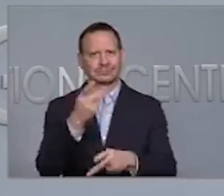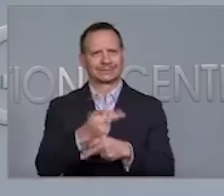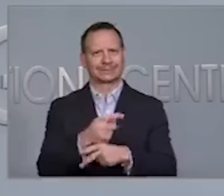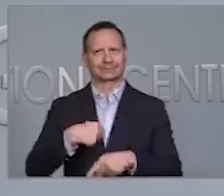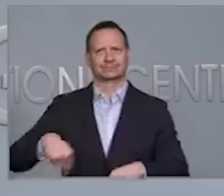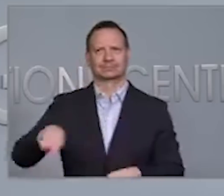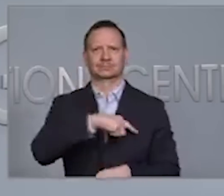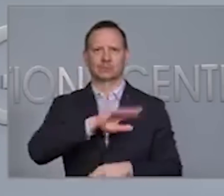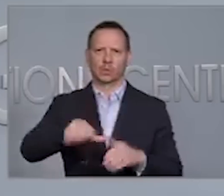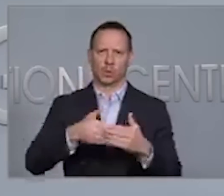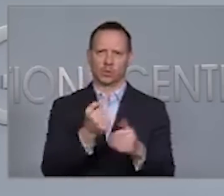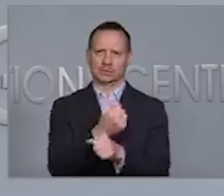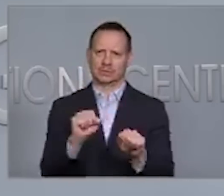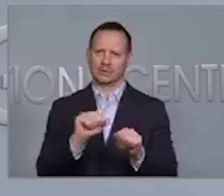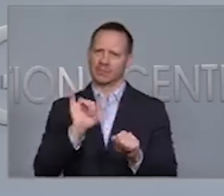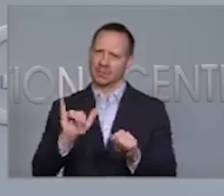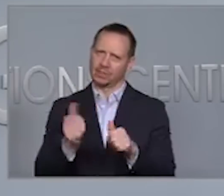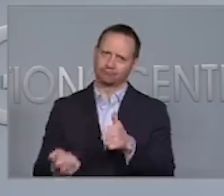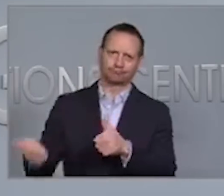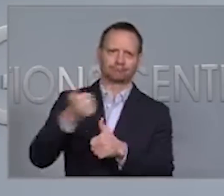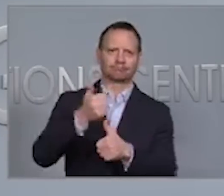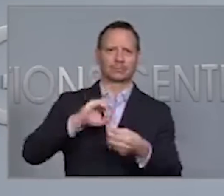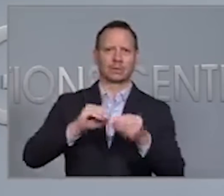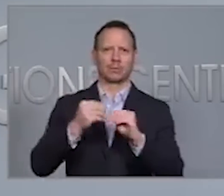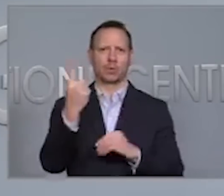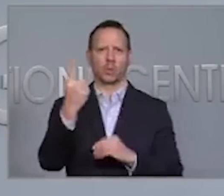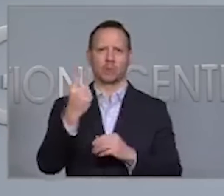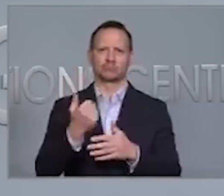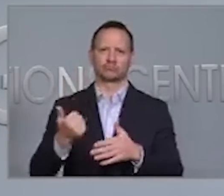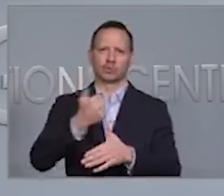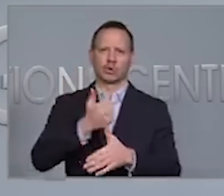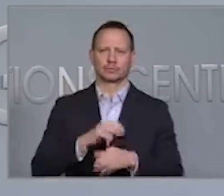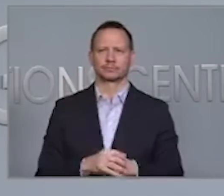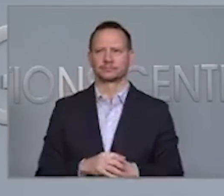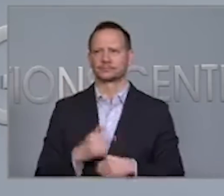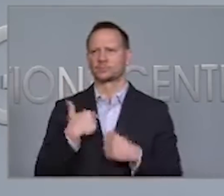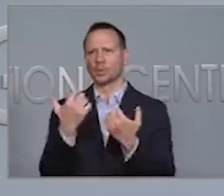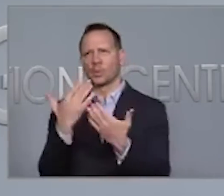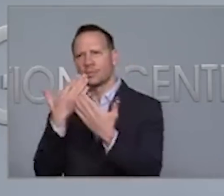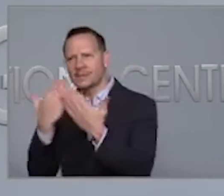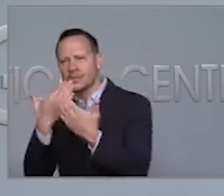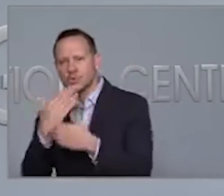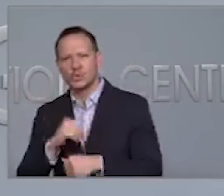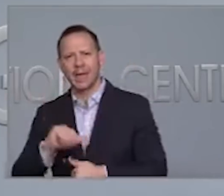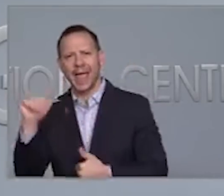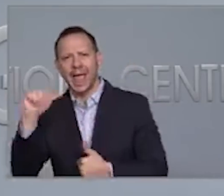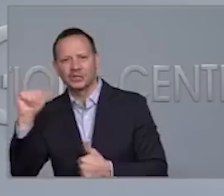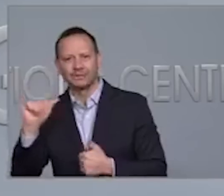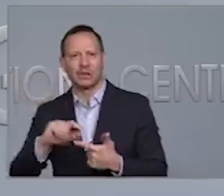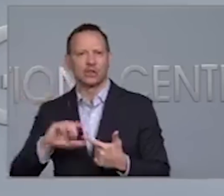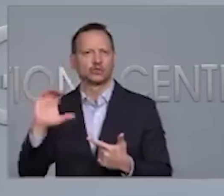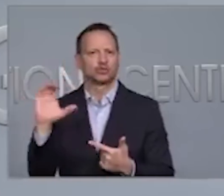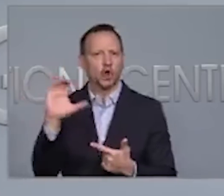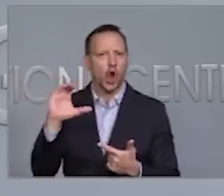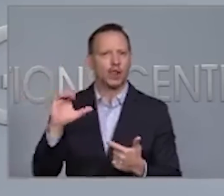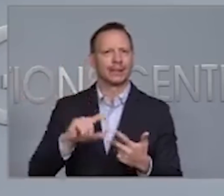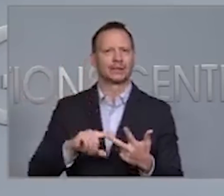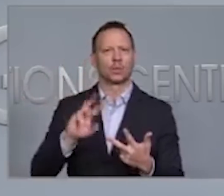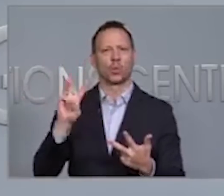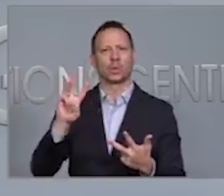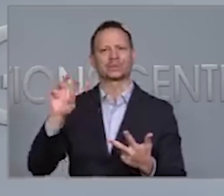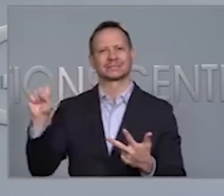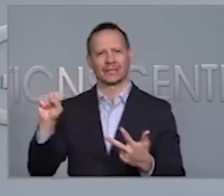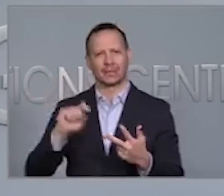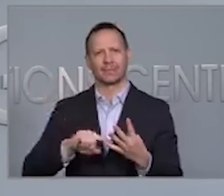priority. I also want to say a quick thank you to the men and women of the Asheville, Charlotte, Winston-Salem, and New Hanover